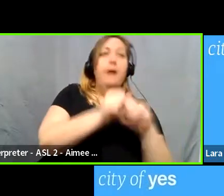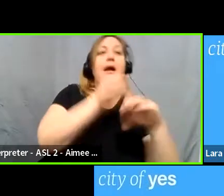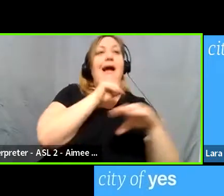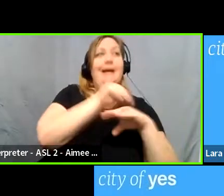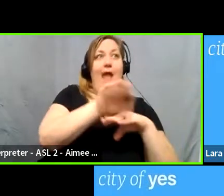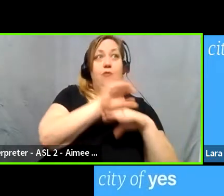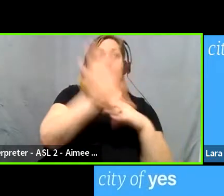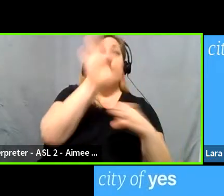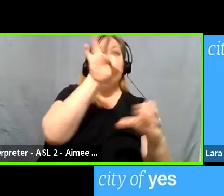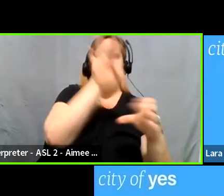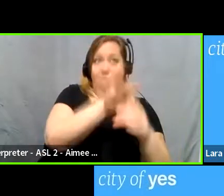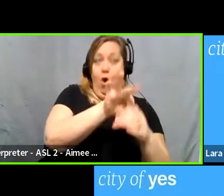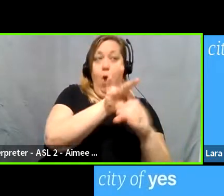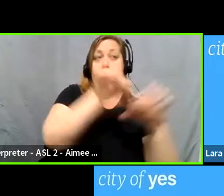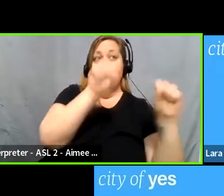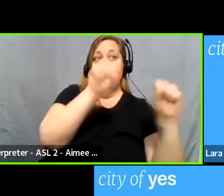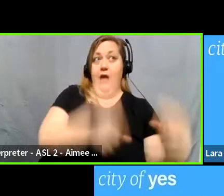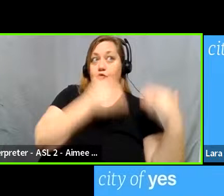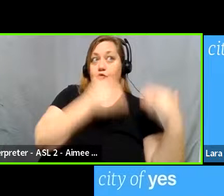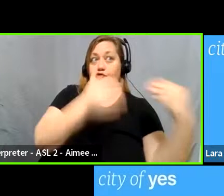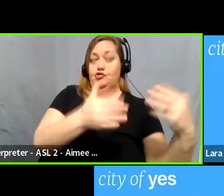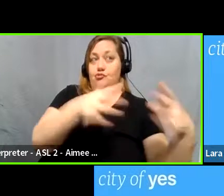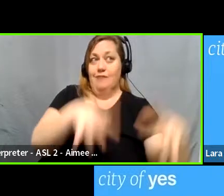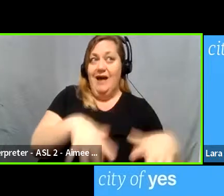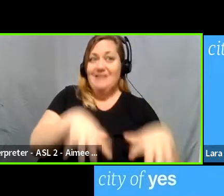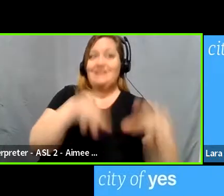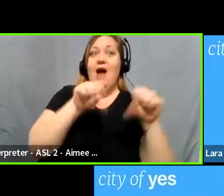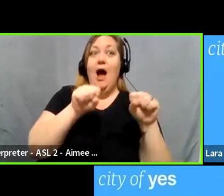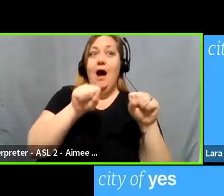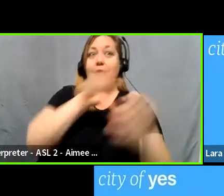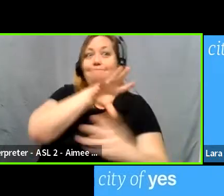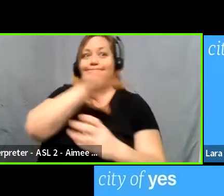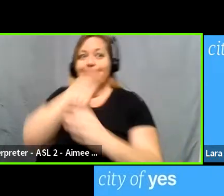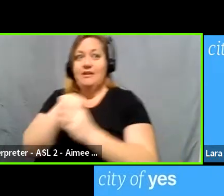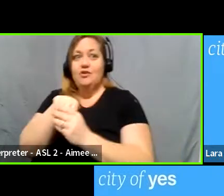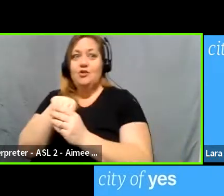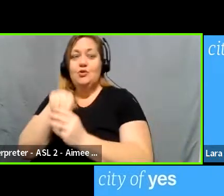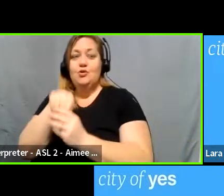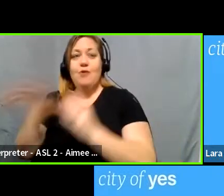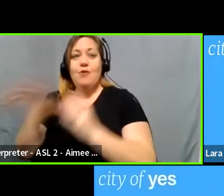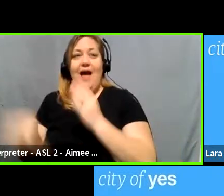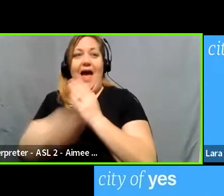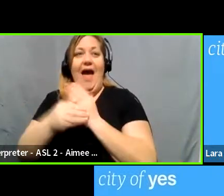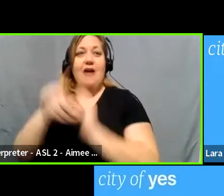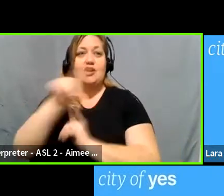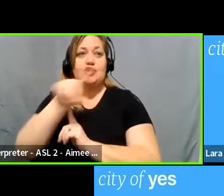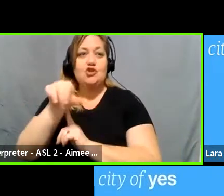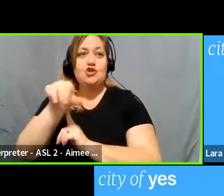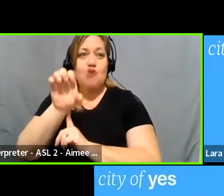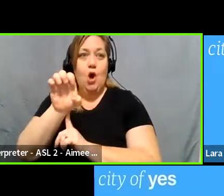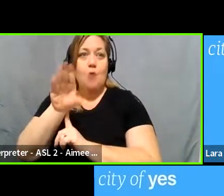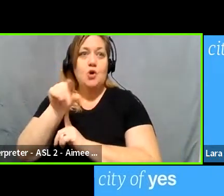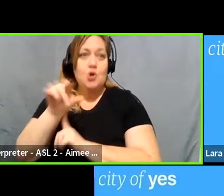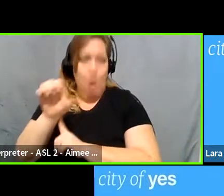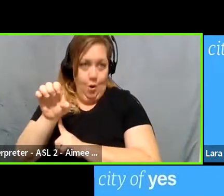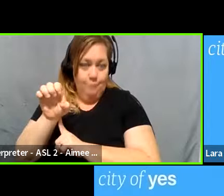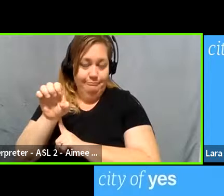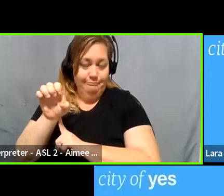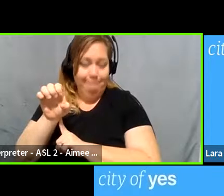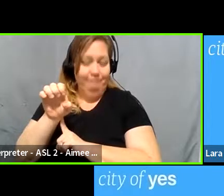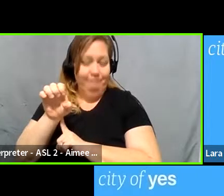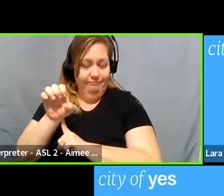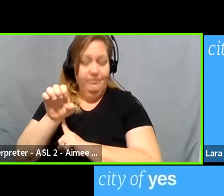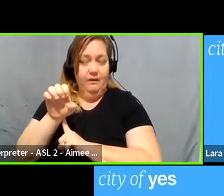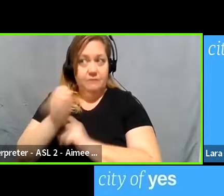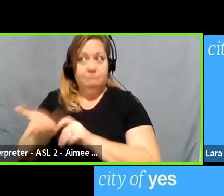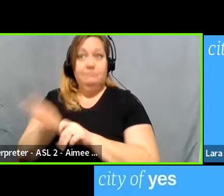vote to be able to have this adopted into, um, the zoning code. Um, and before that, before we entered